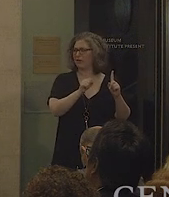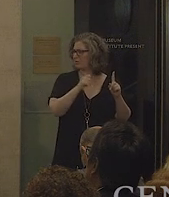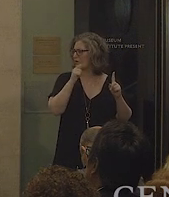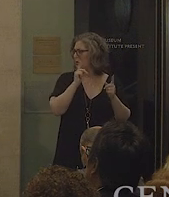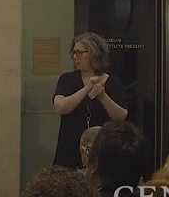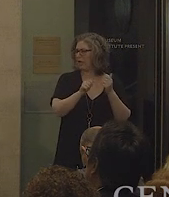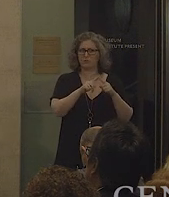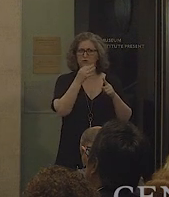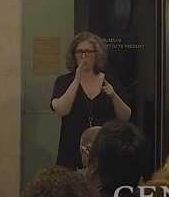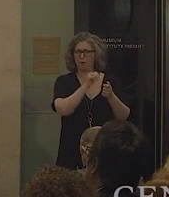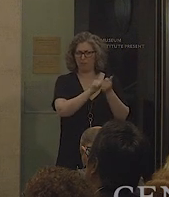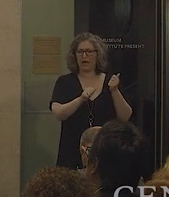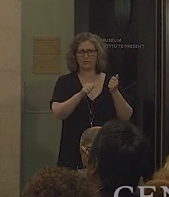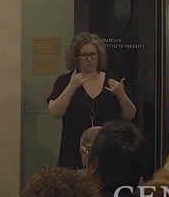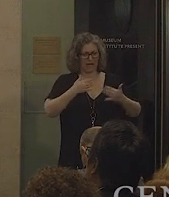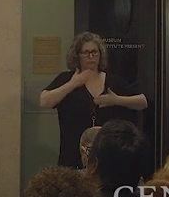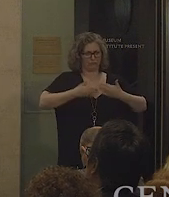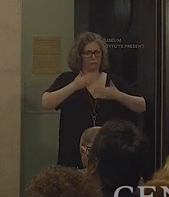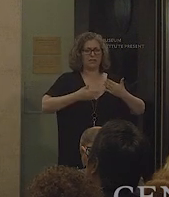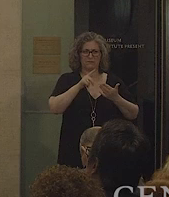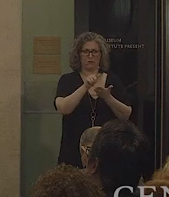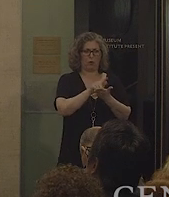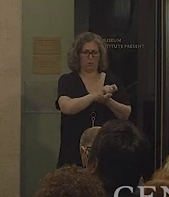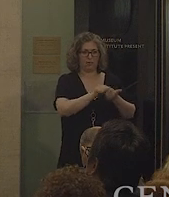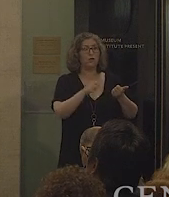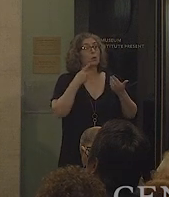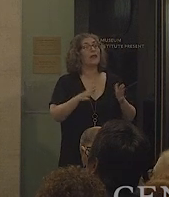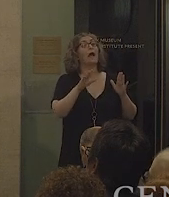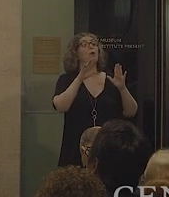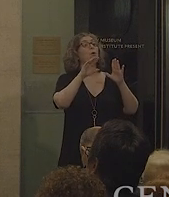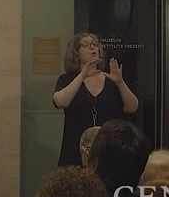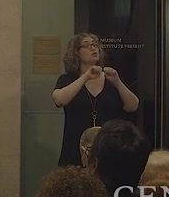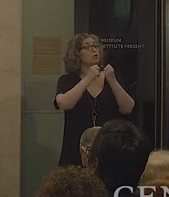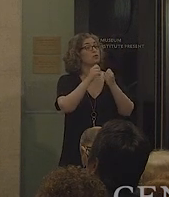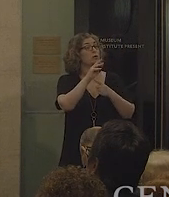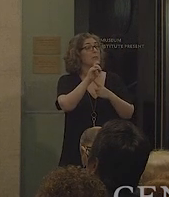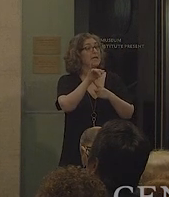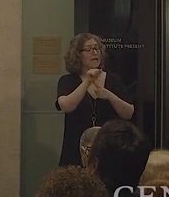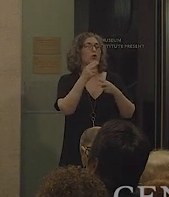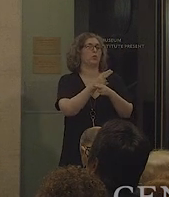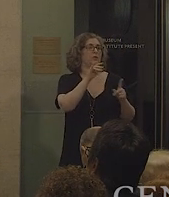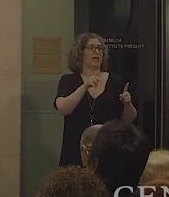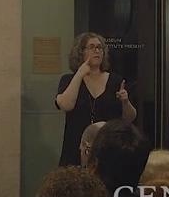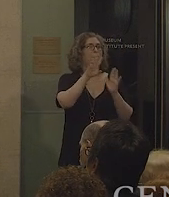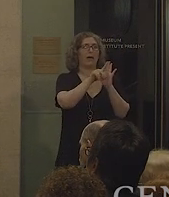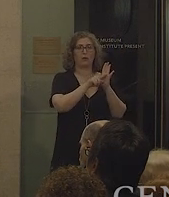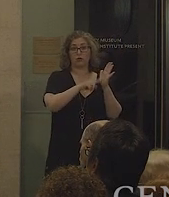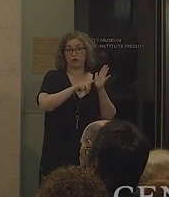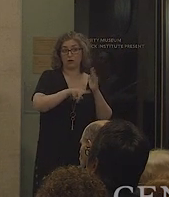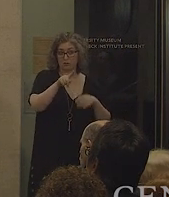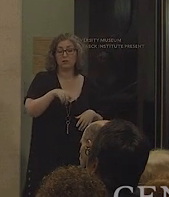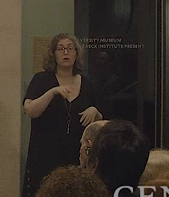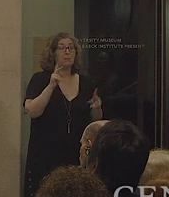passed yet, but they're going to, is in the process of actually allowing social media to be used in the process of doing background checks, so